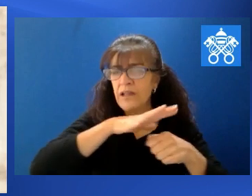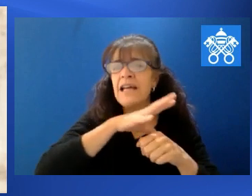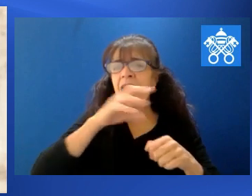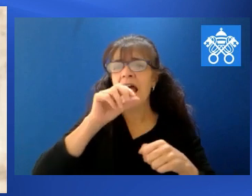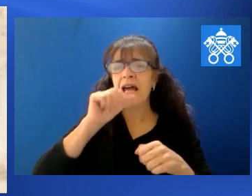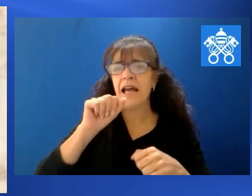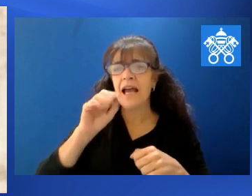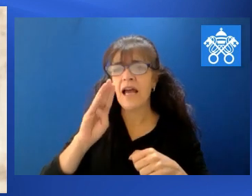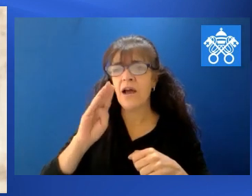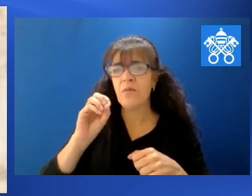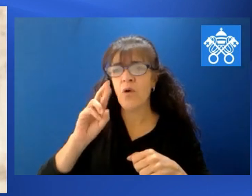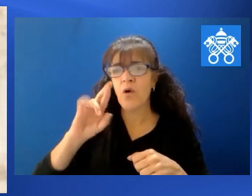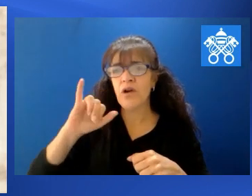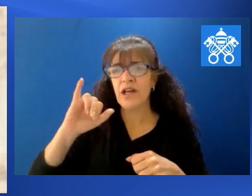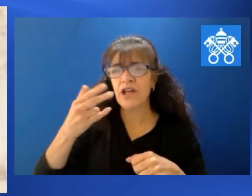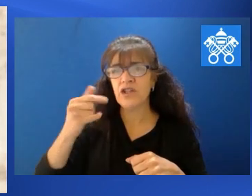Australia.